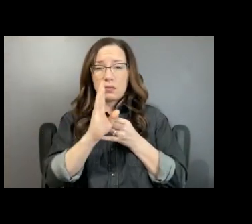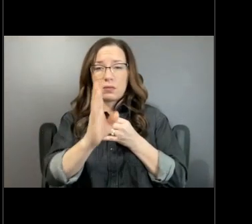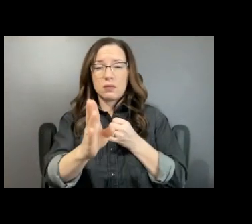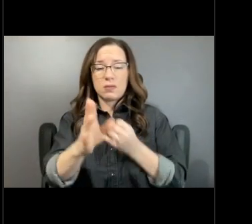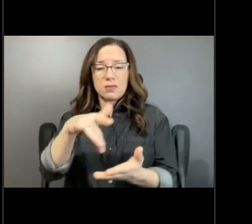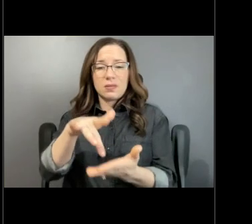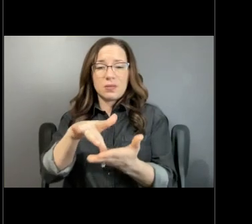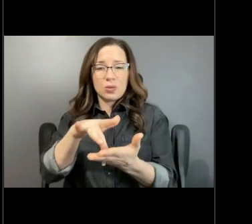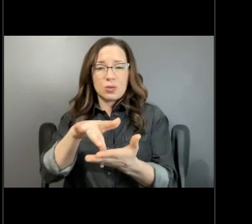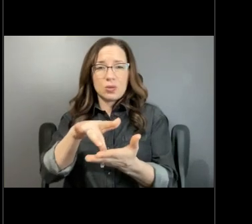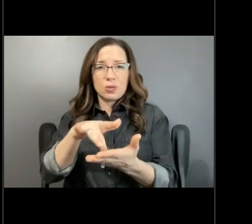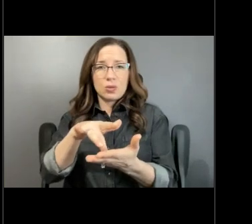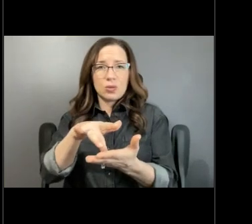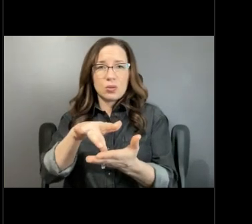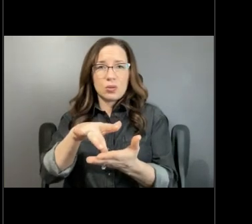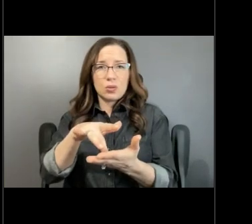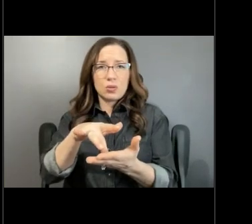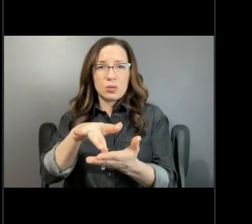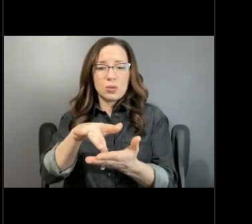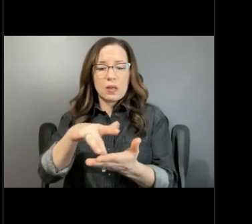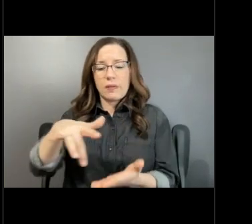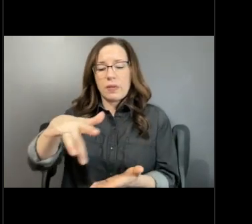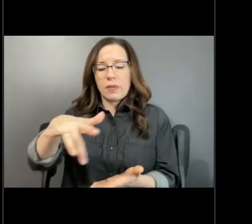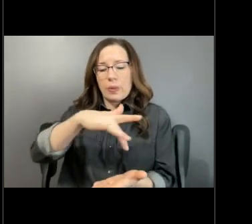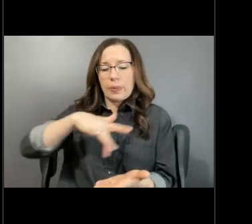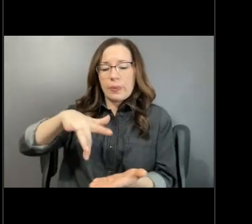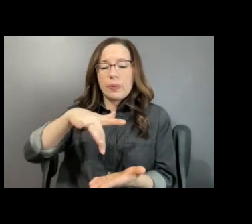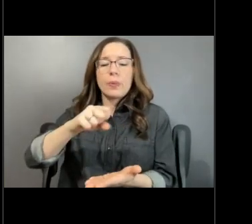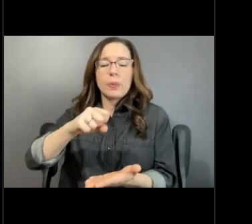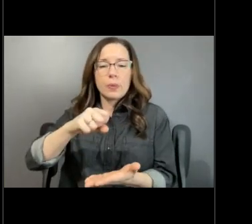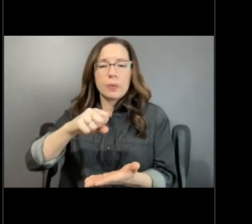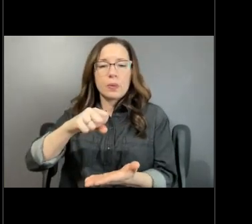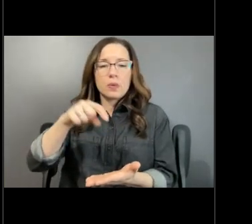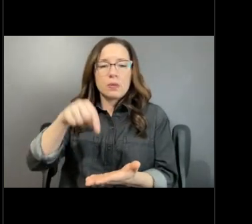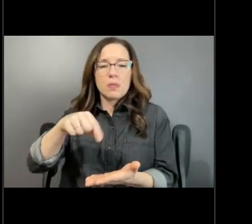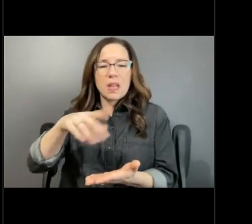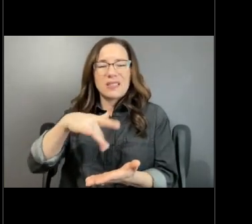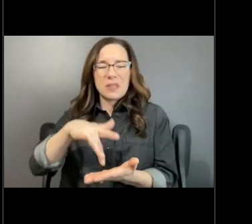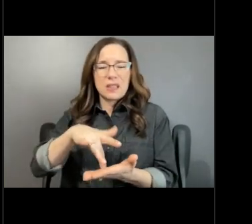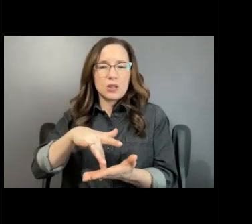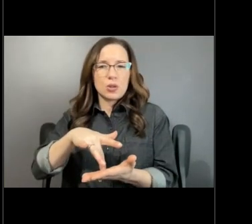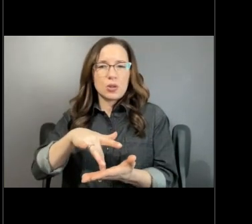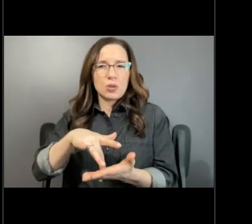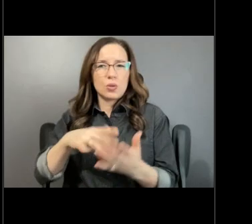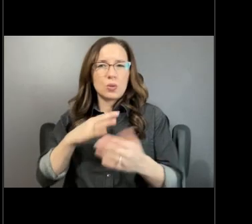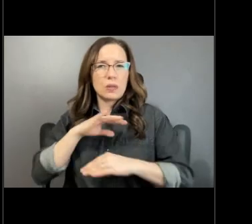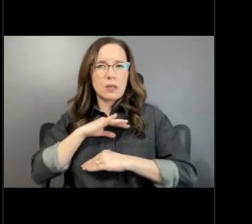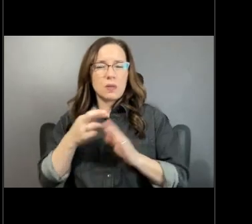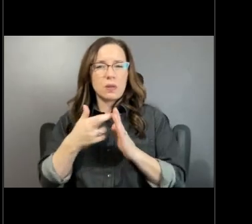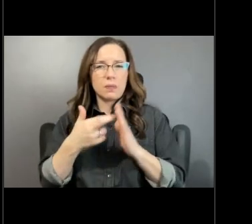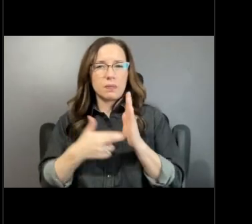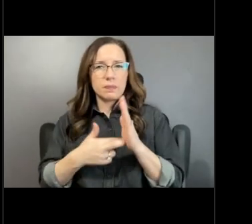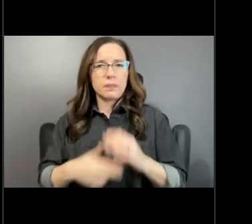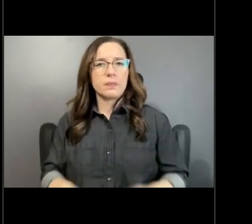the clear floor space to meet the guidelines specifications.